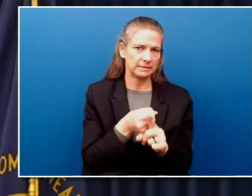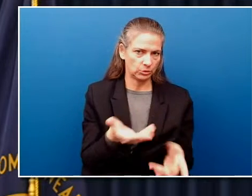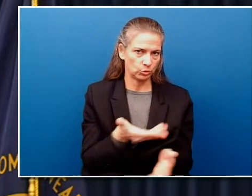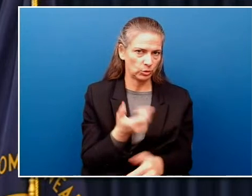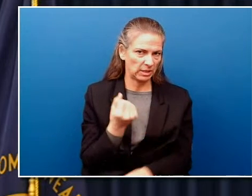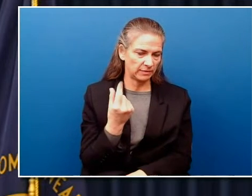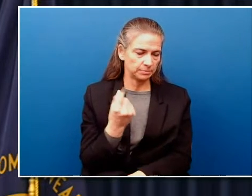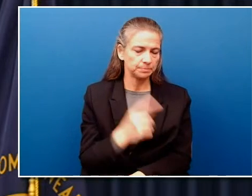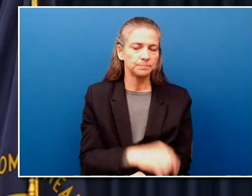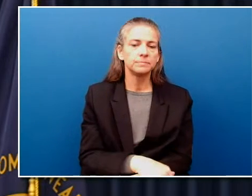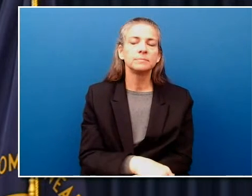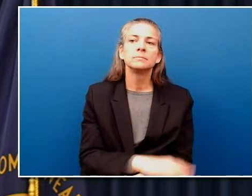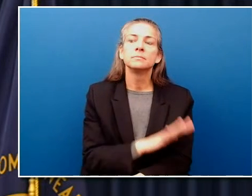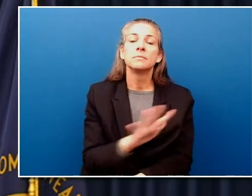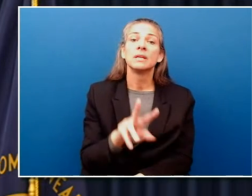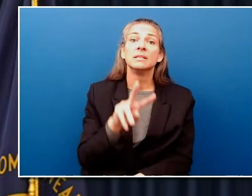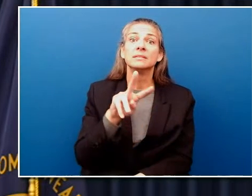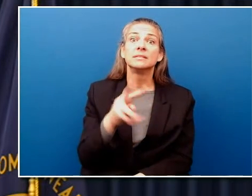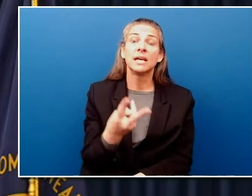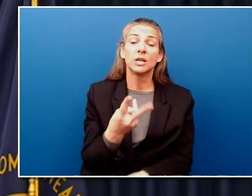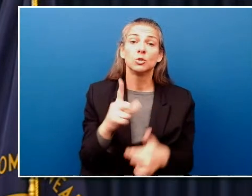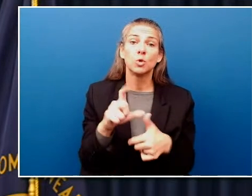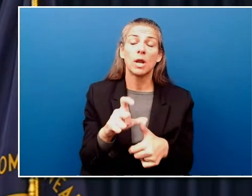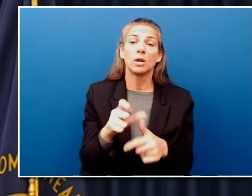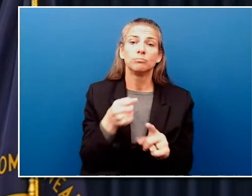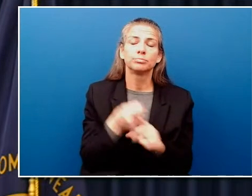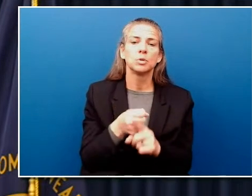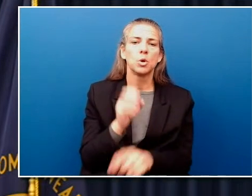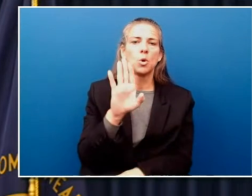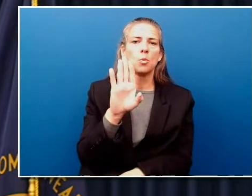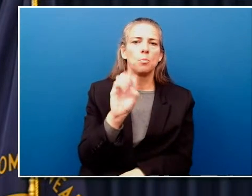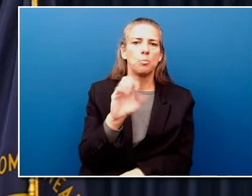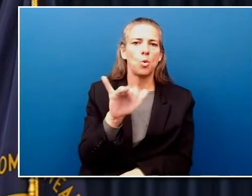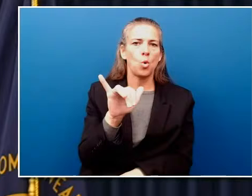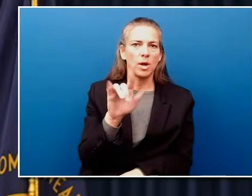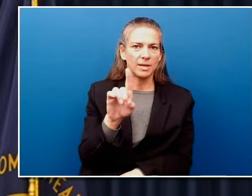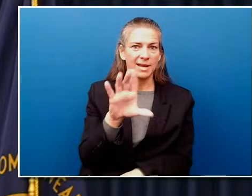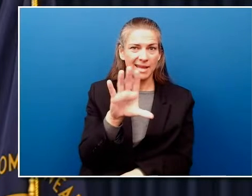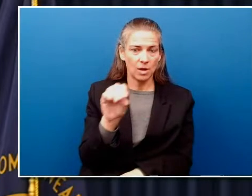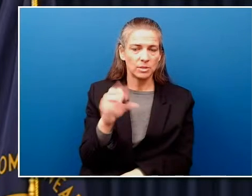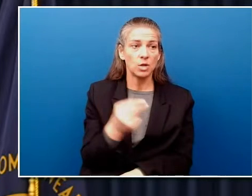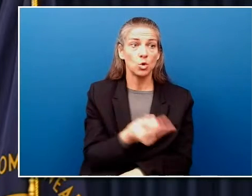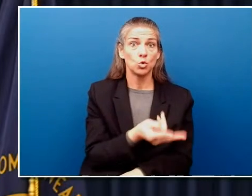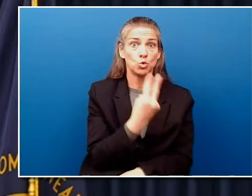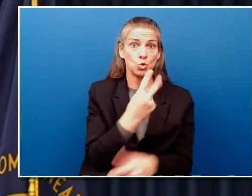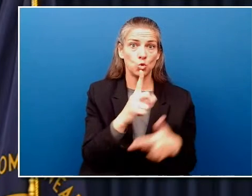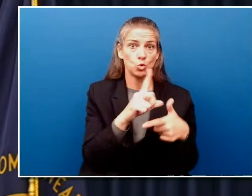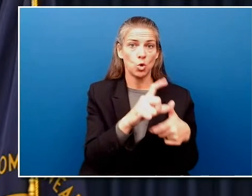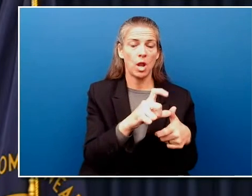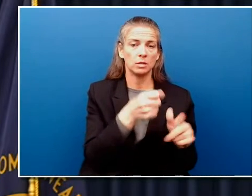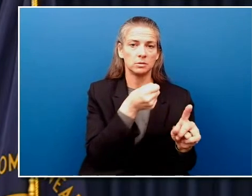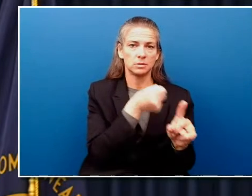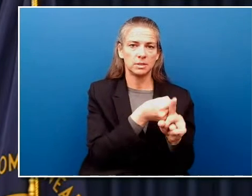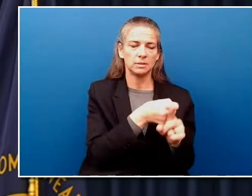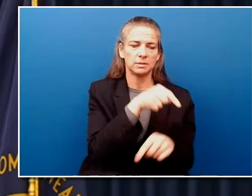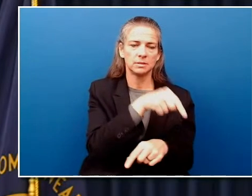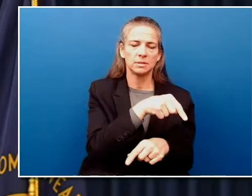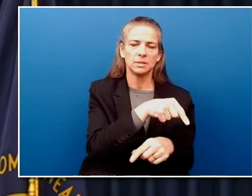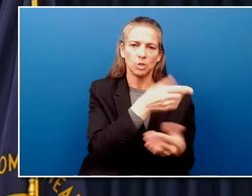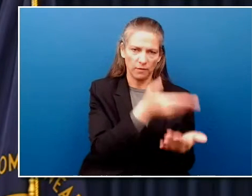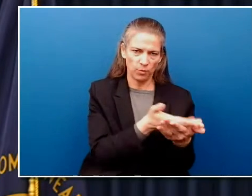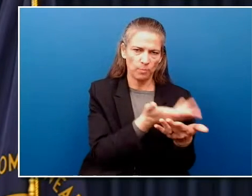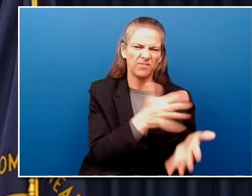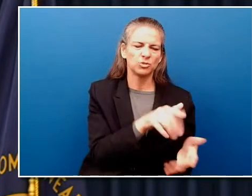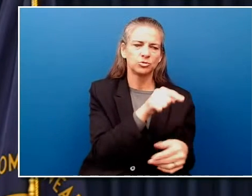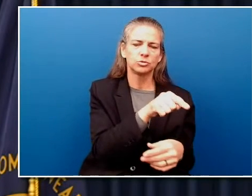tornado touched down in Boyd County, in addition to two tornadoes confirmed in a new